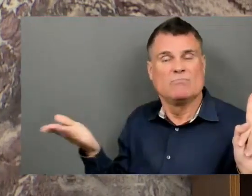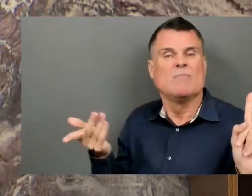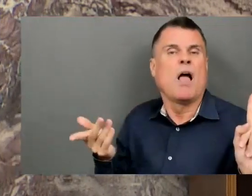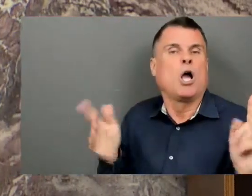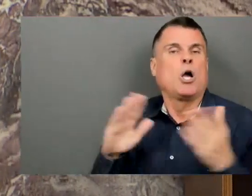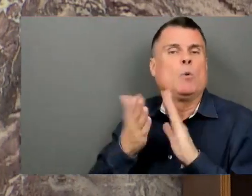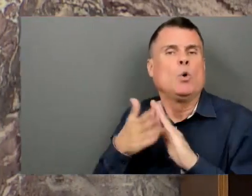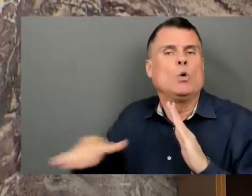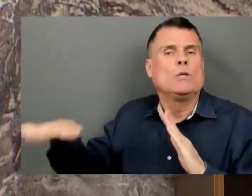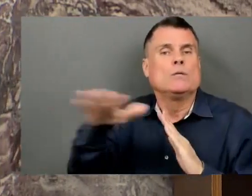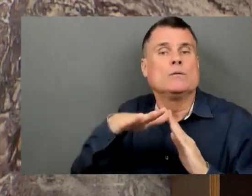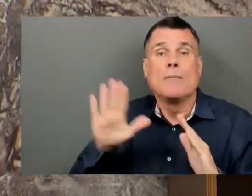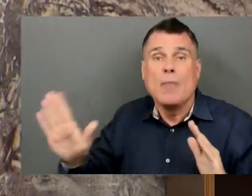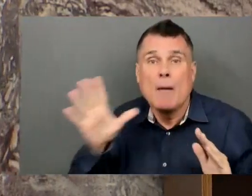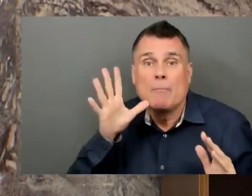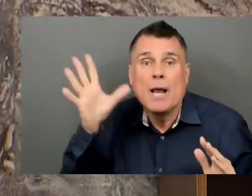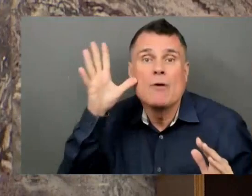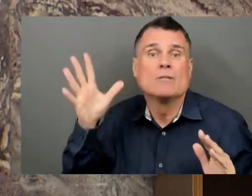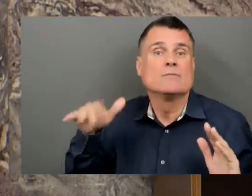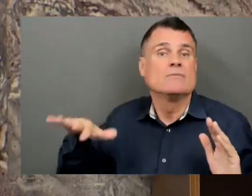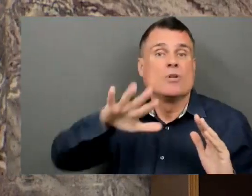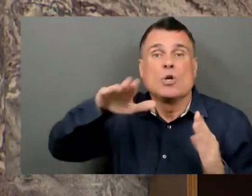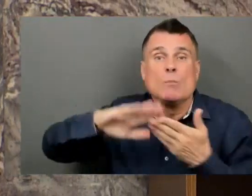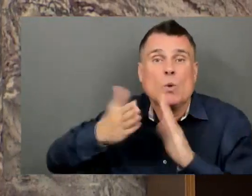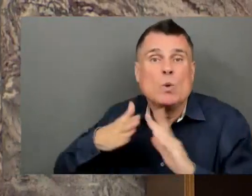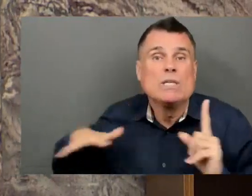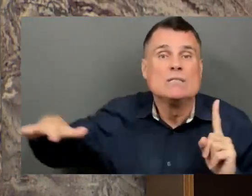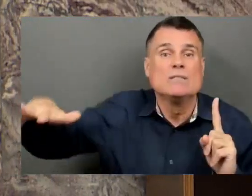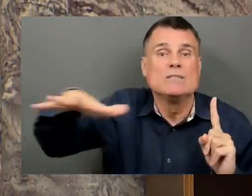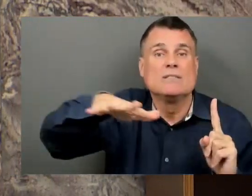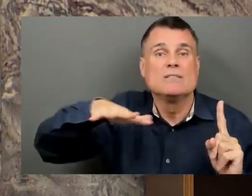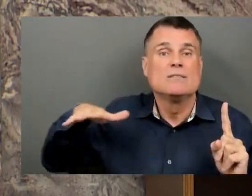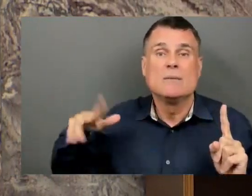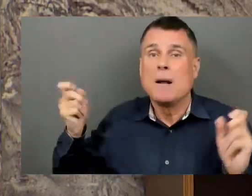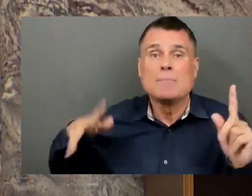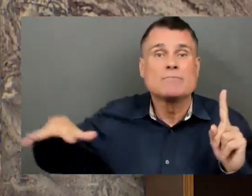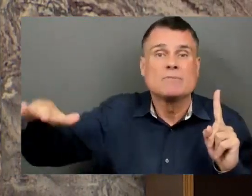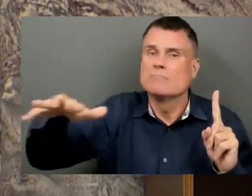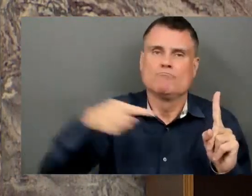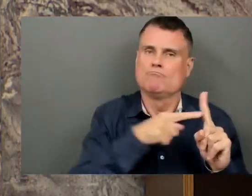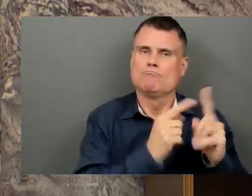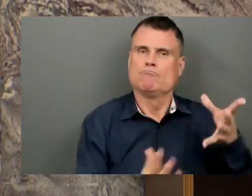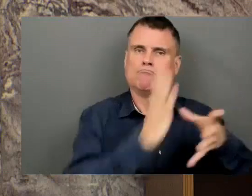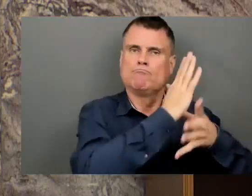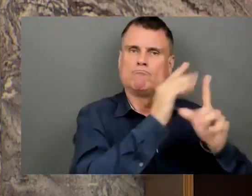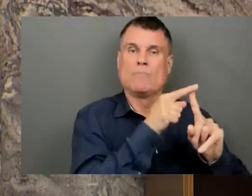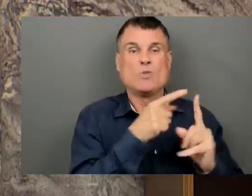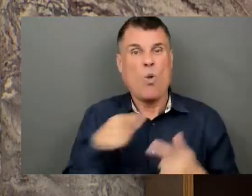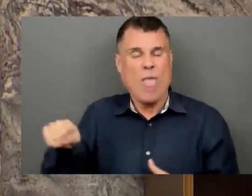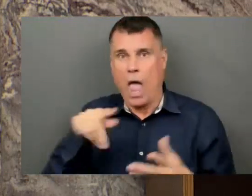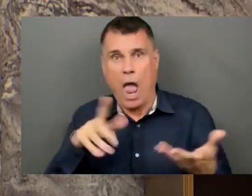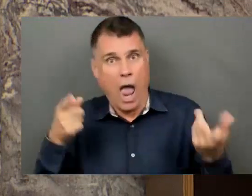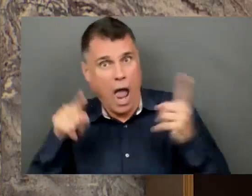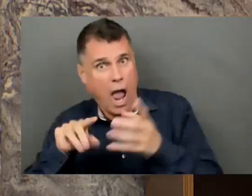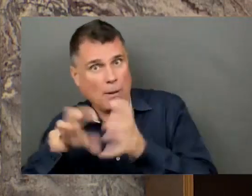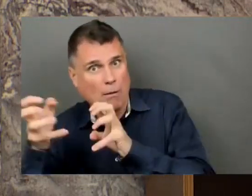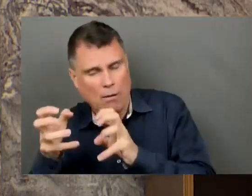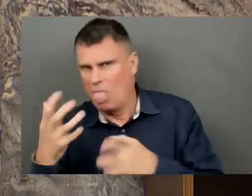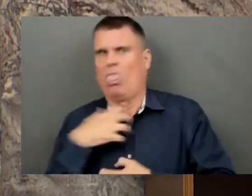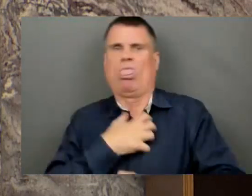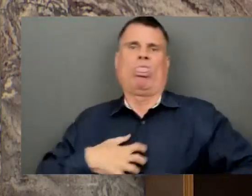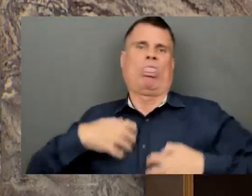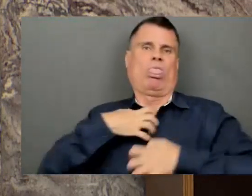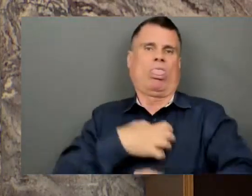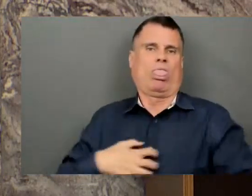that he's going to come back if he's released. The Premier needs to be held accountable and needs to stop prioritizing the rights of